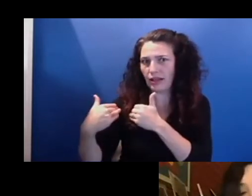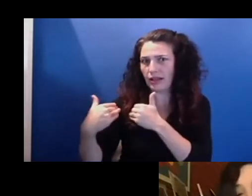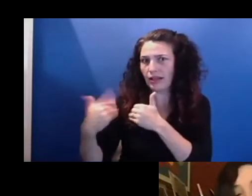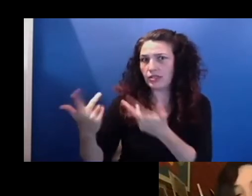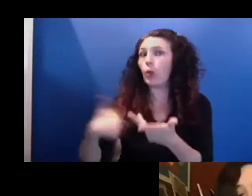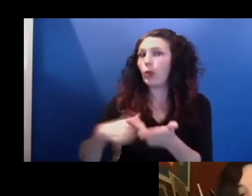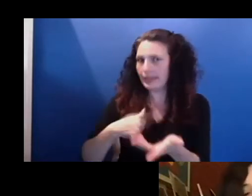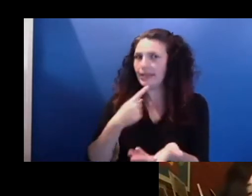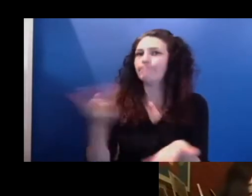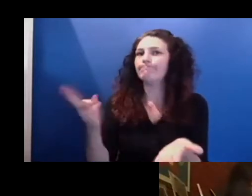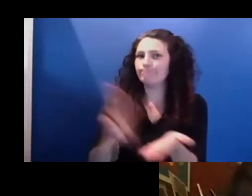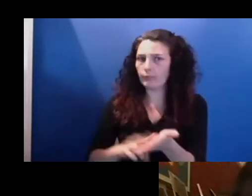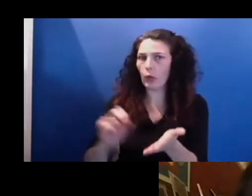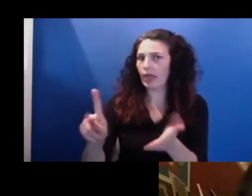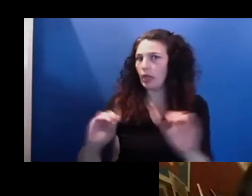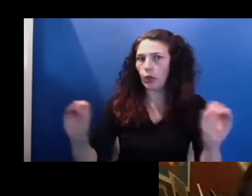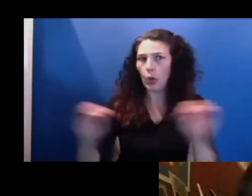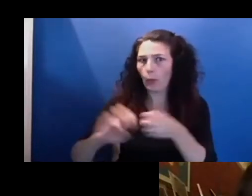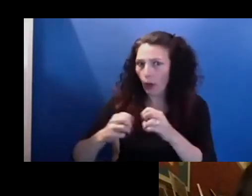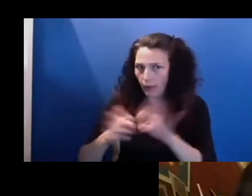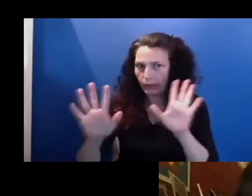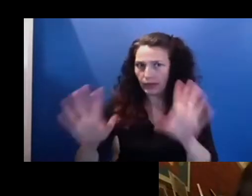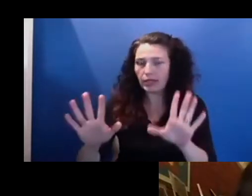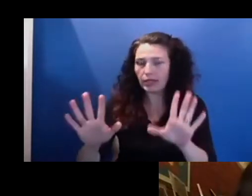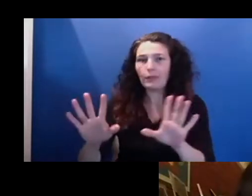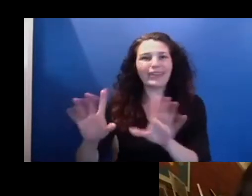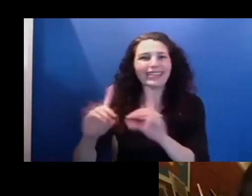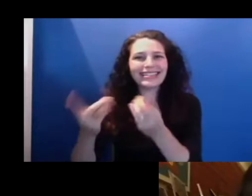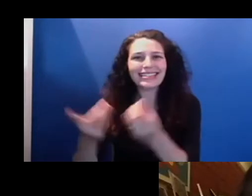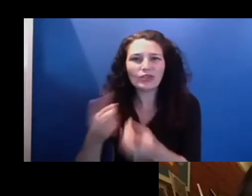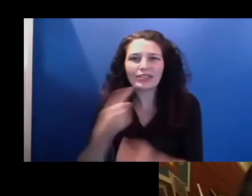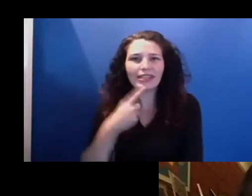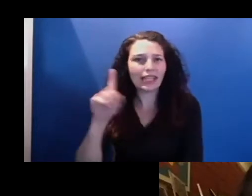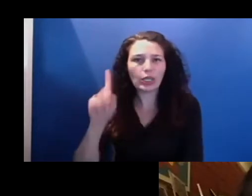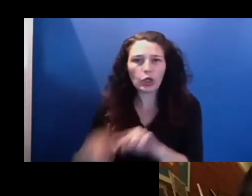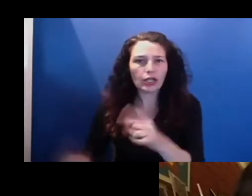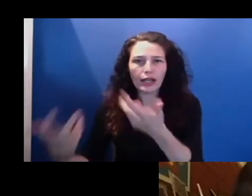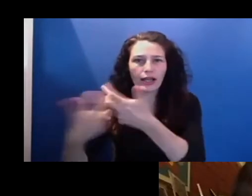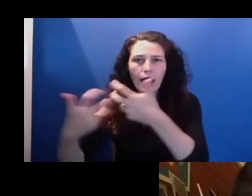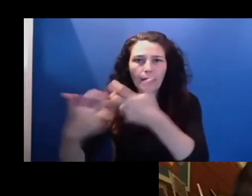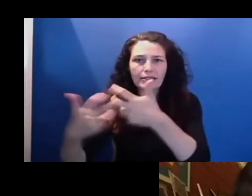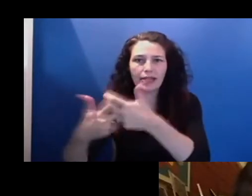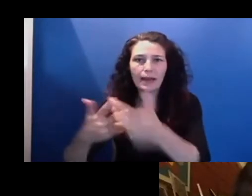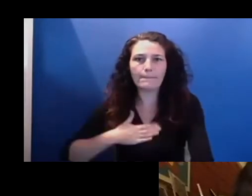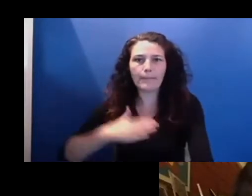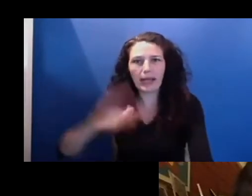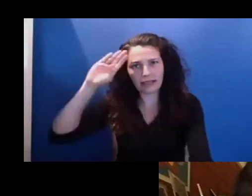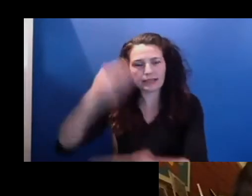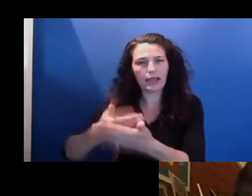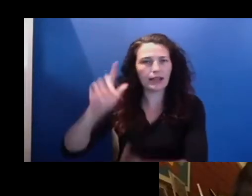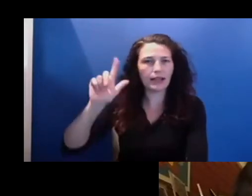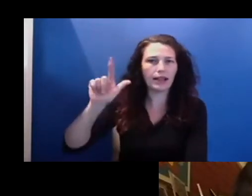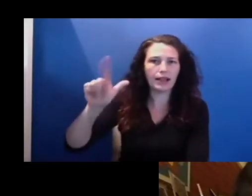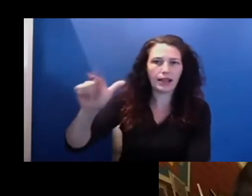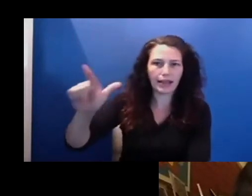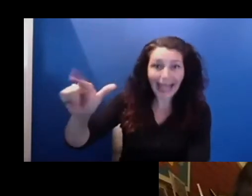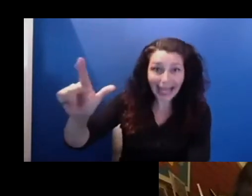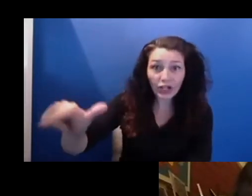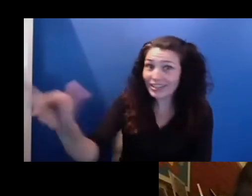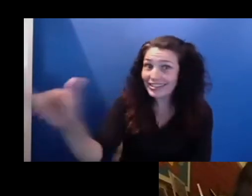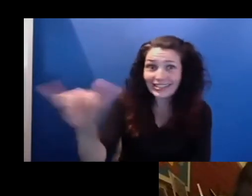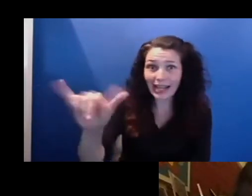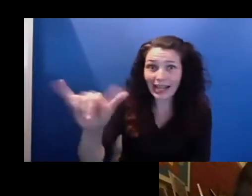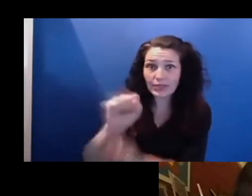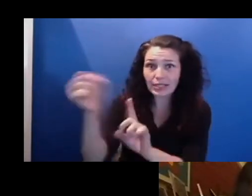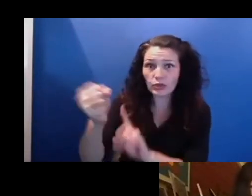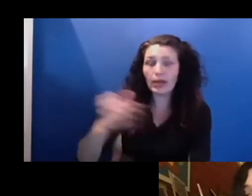and our district told us that they could not accommodate him on campus. And then subsequently, my wife and I had to continue the fight